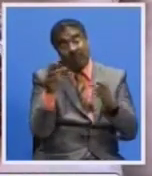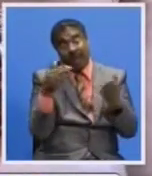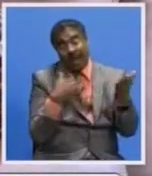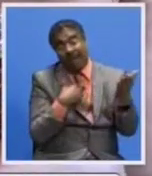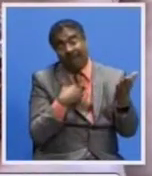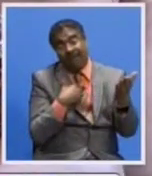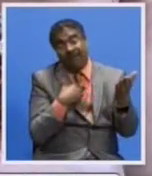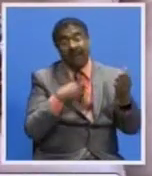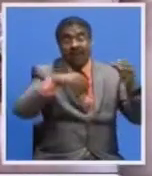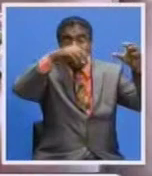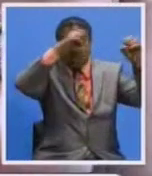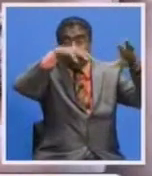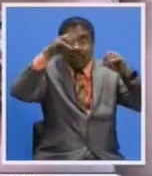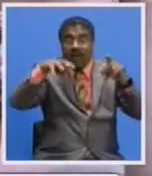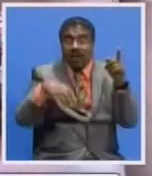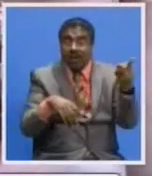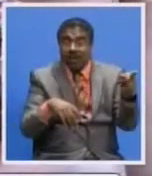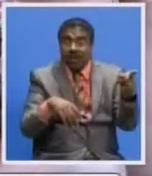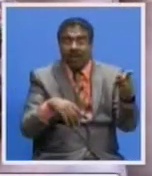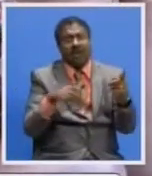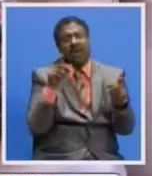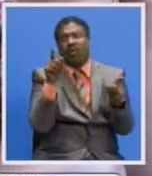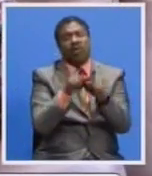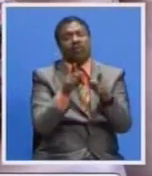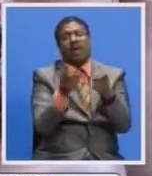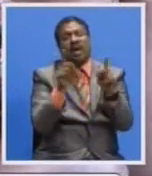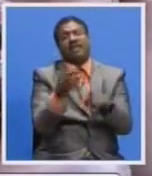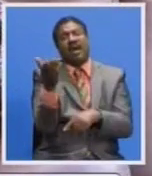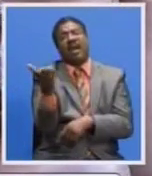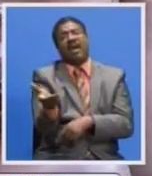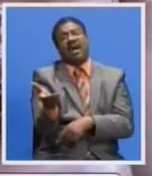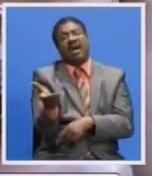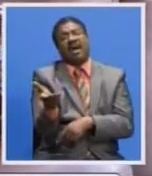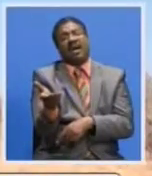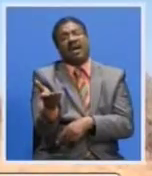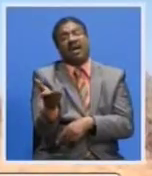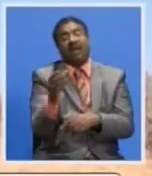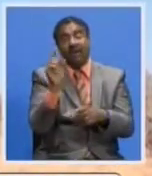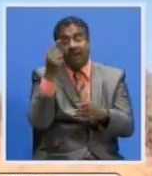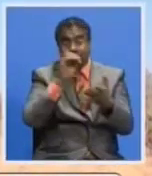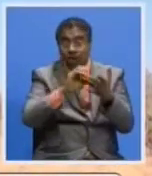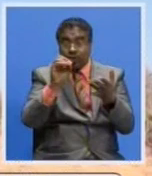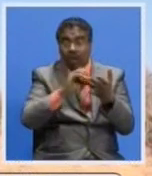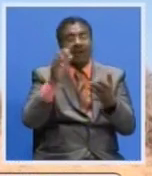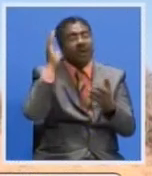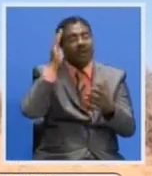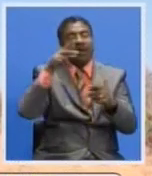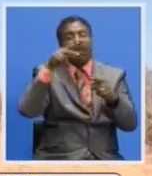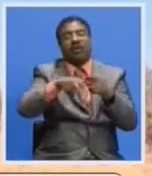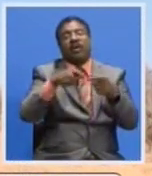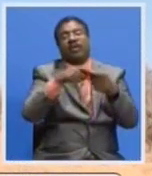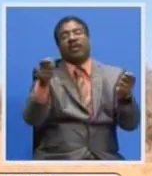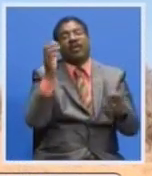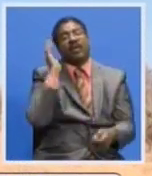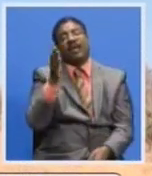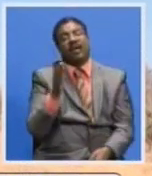the electricity is coming, and it could be commissioned by the first week of October. Chumunya Nalumpa, Zanis, in